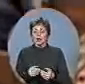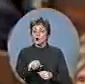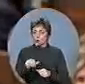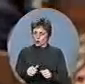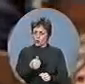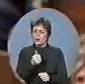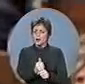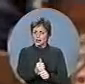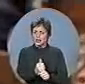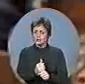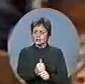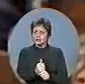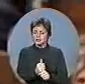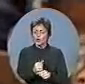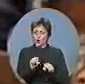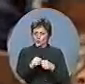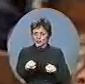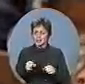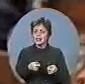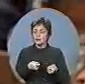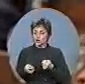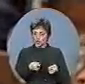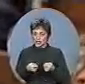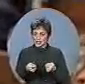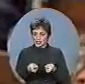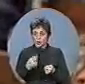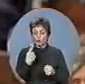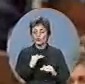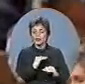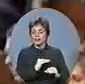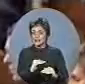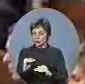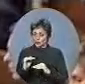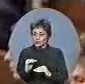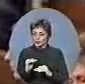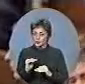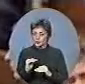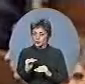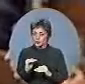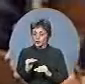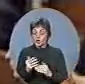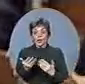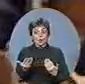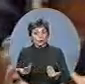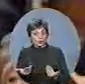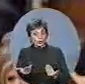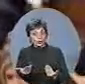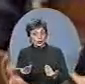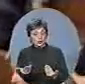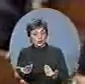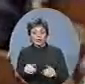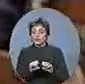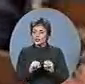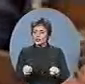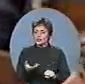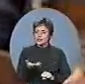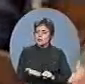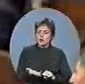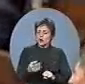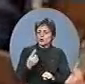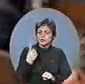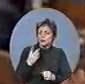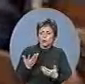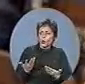or security management system, that basically calls upon everybody that's involved in the industry to add on an additional